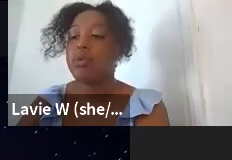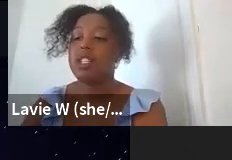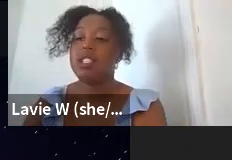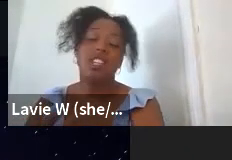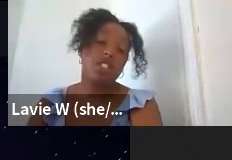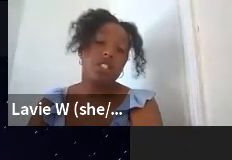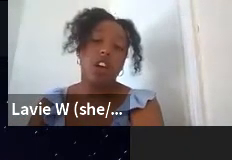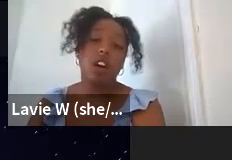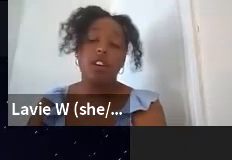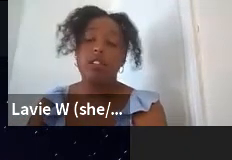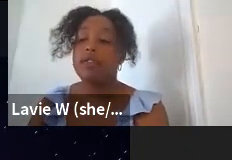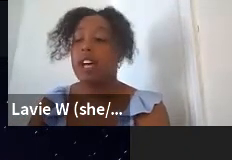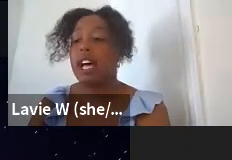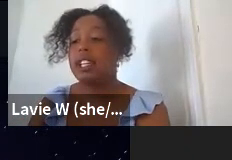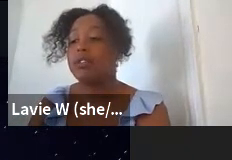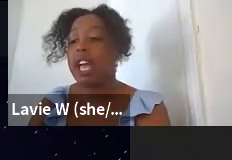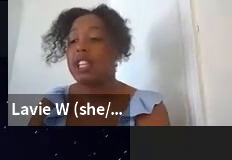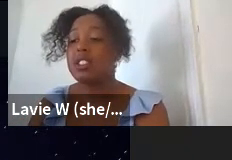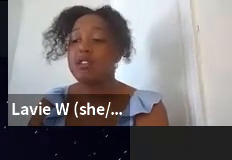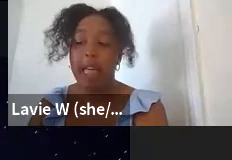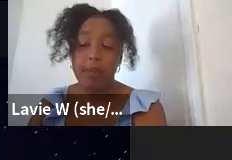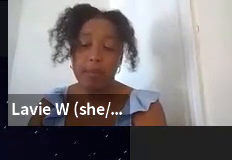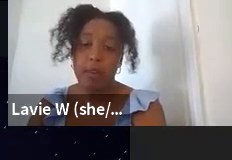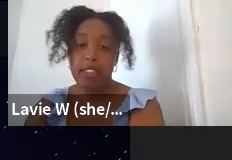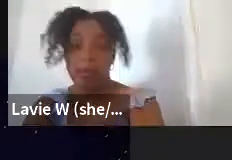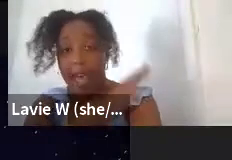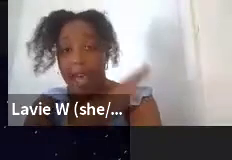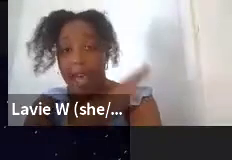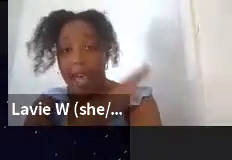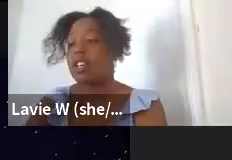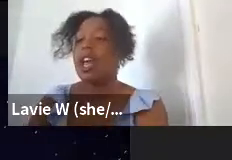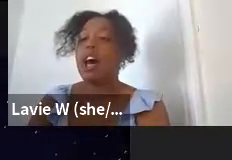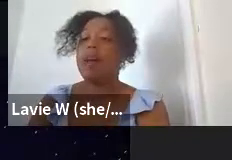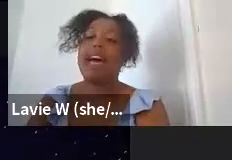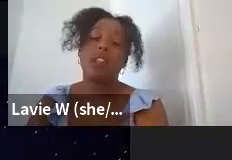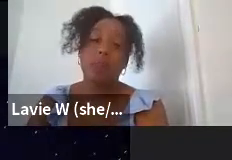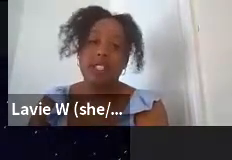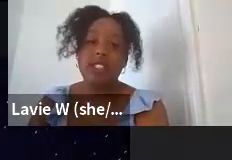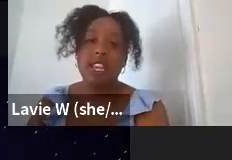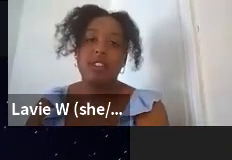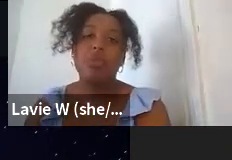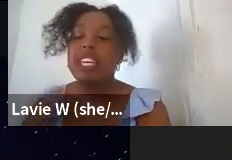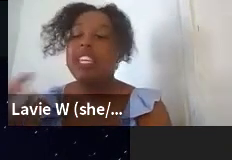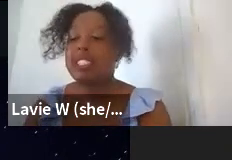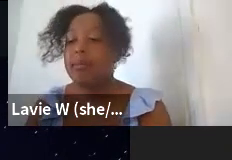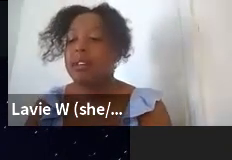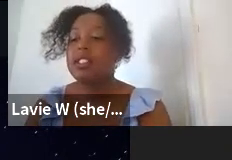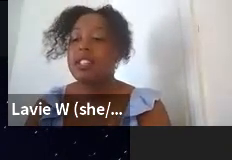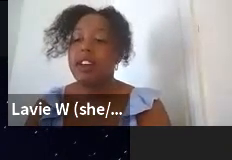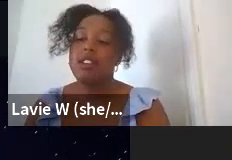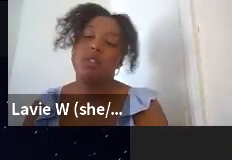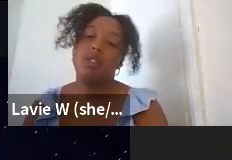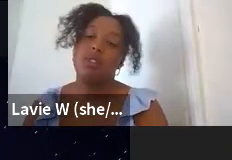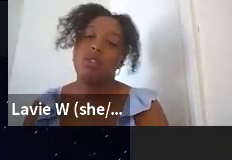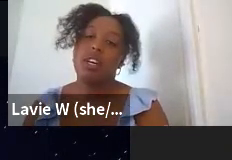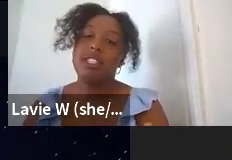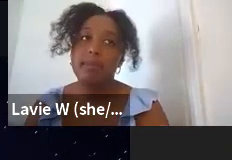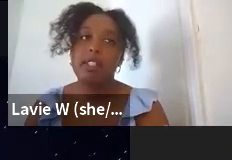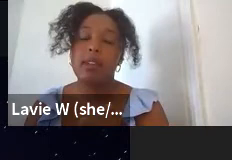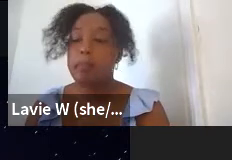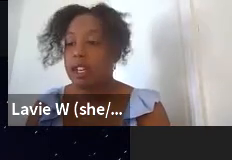takes representations of lived realities of Black people in the past and the present and re-examines the narratives